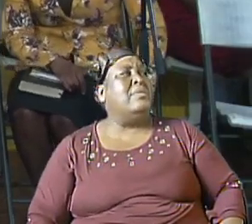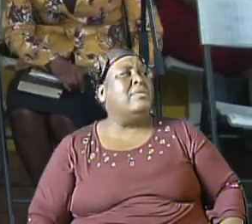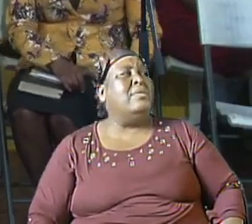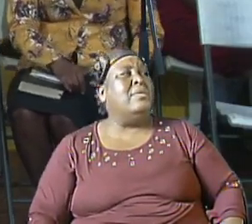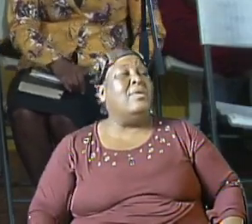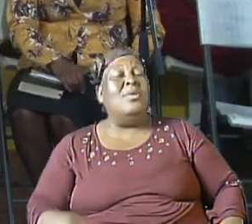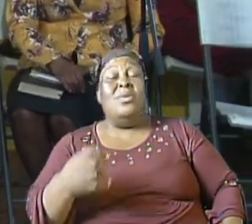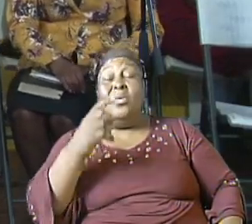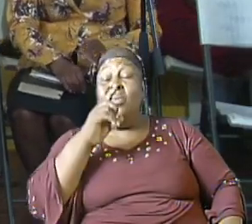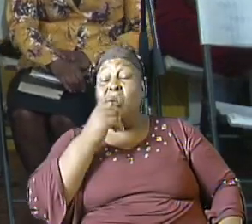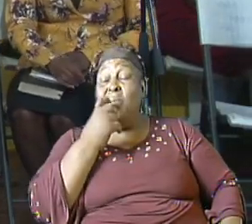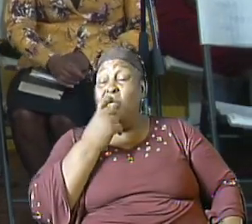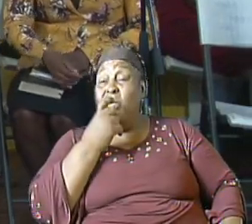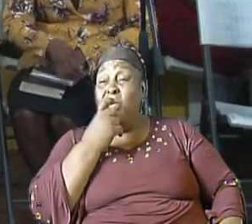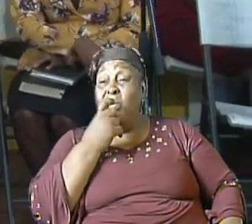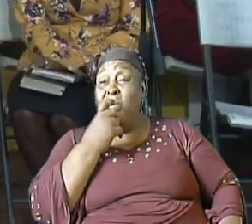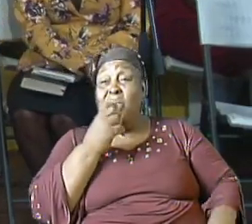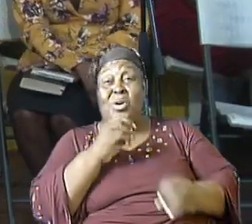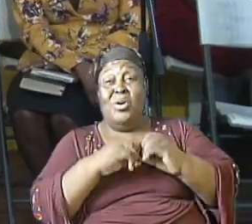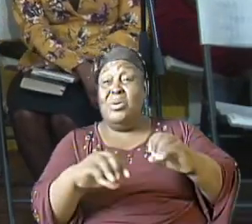who don't like worm like ladies?